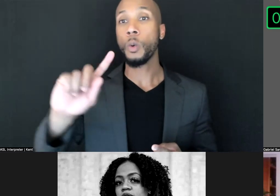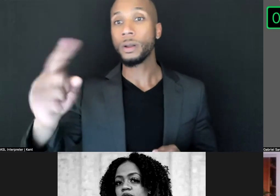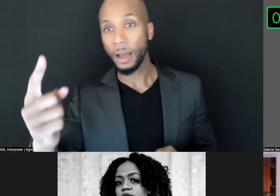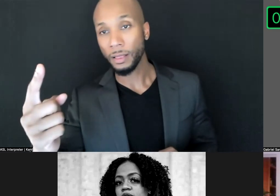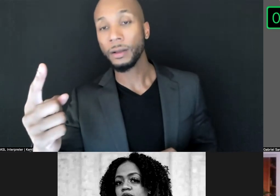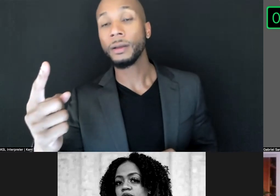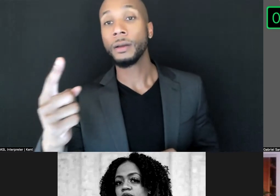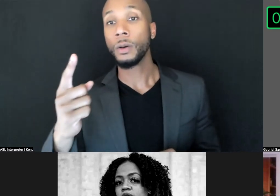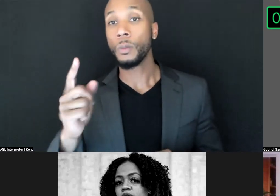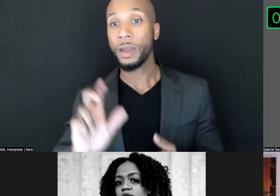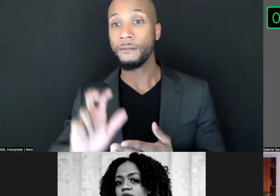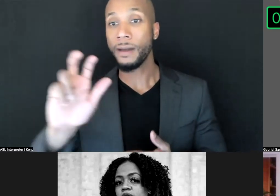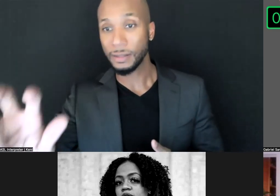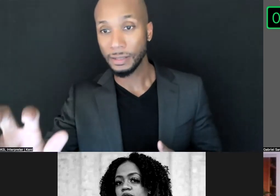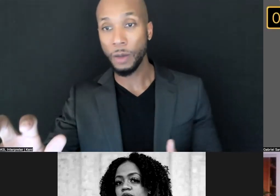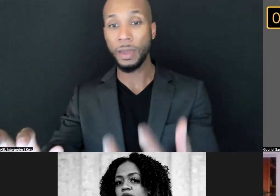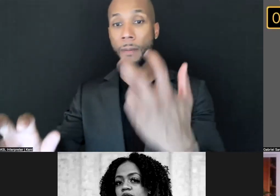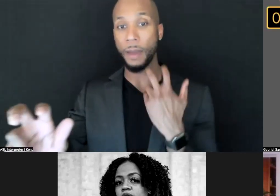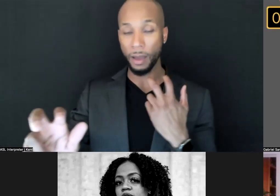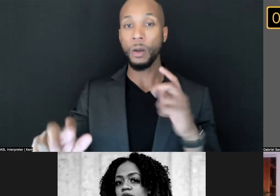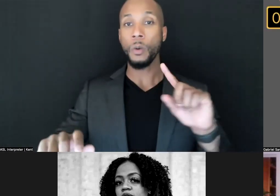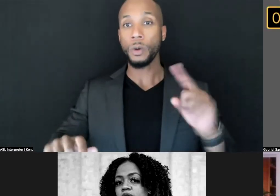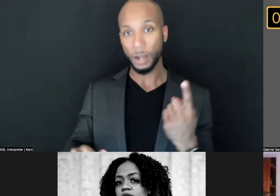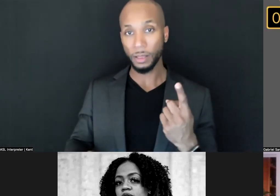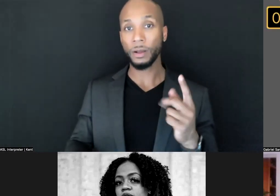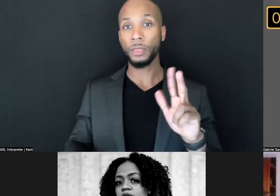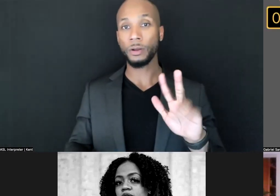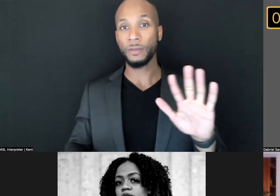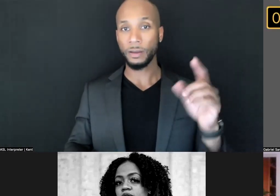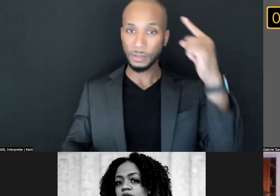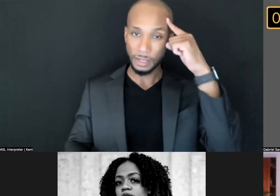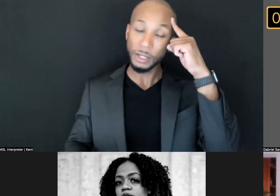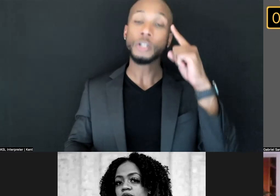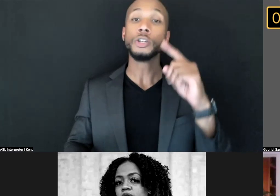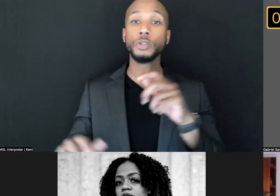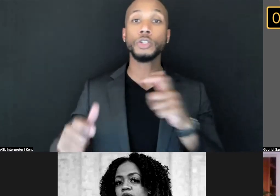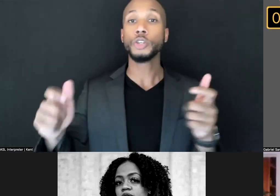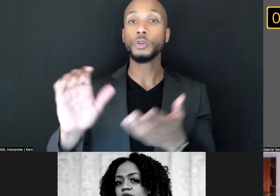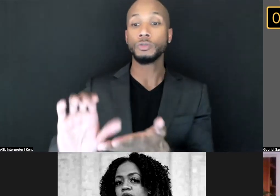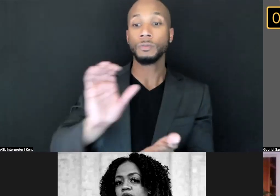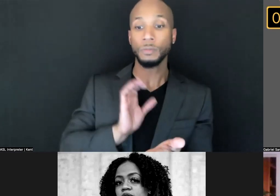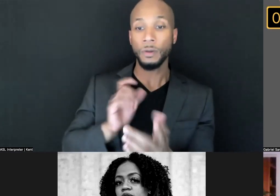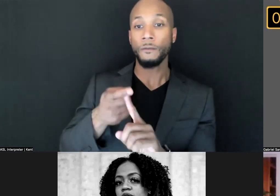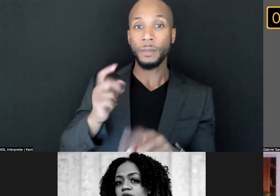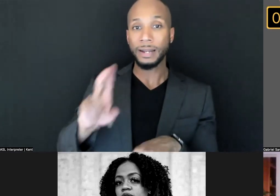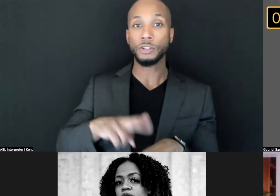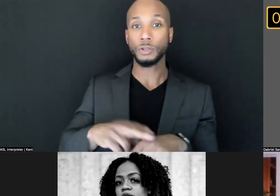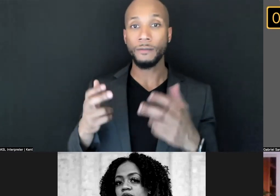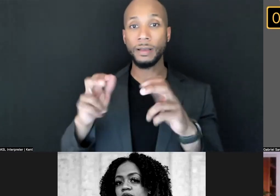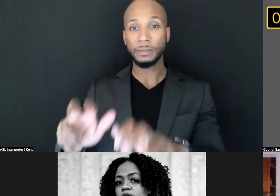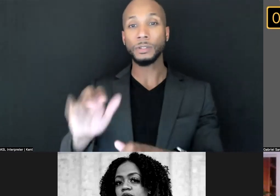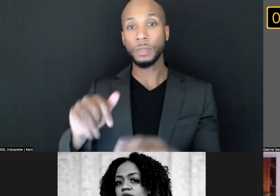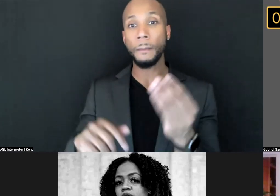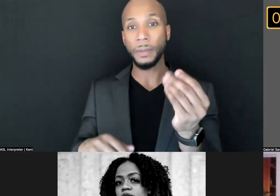$1.35. It's a huge return on our national investment. So when we pull that funding away, um,